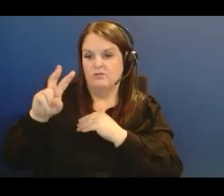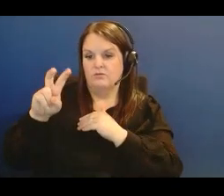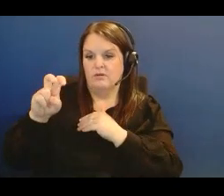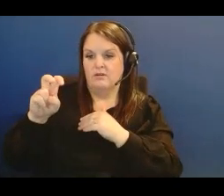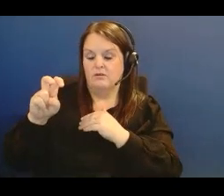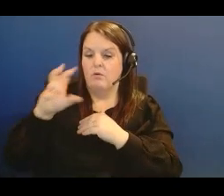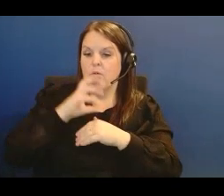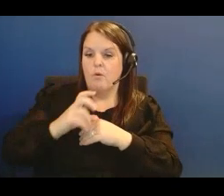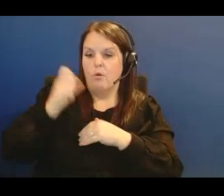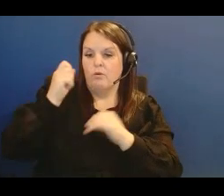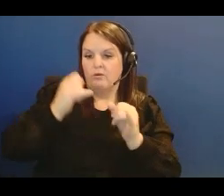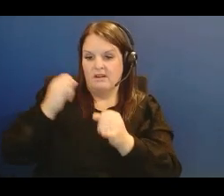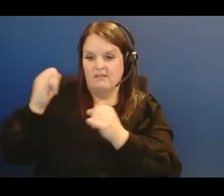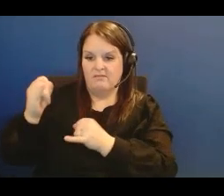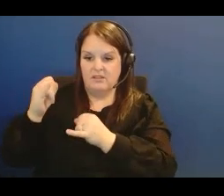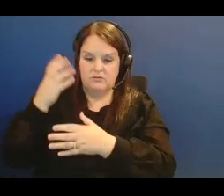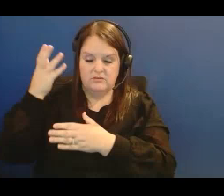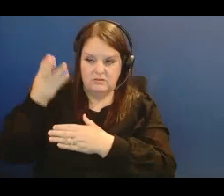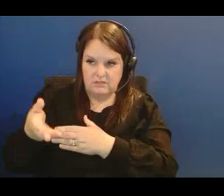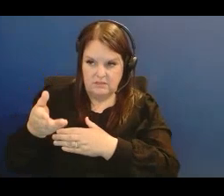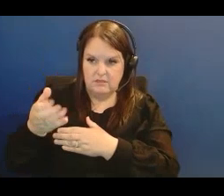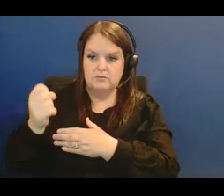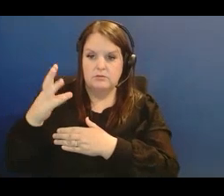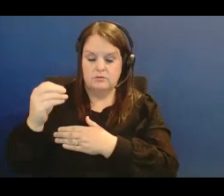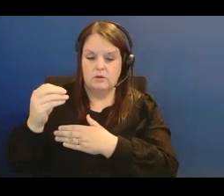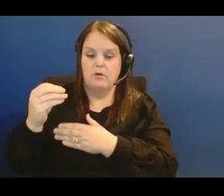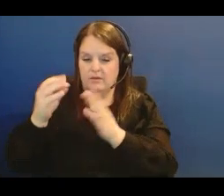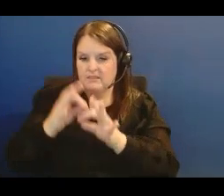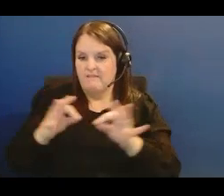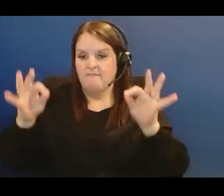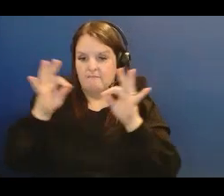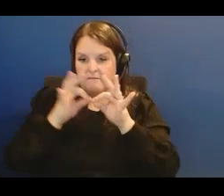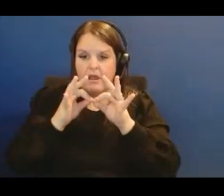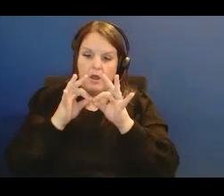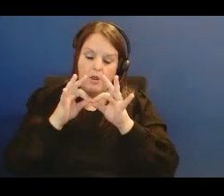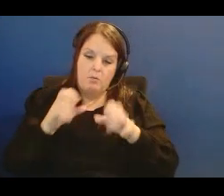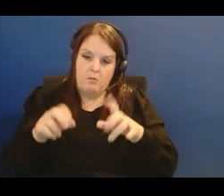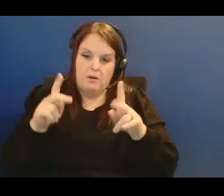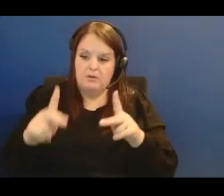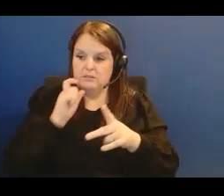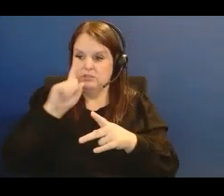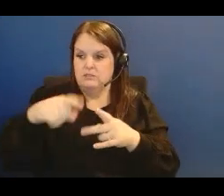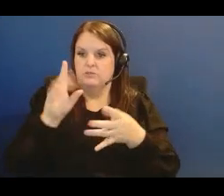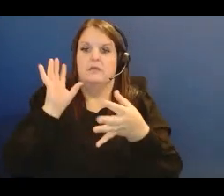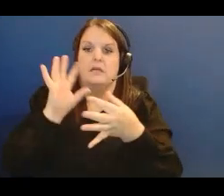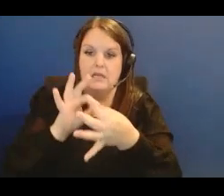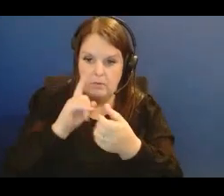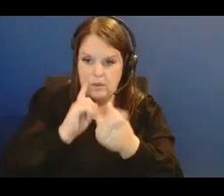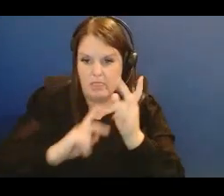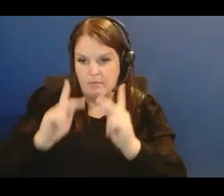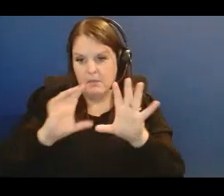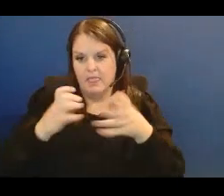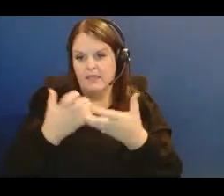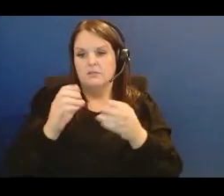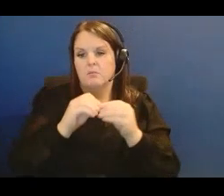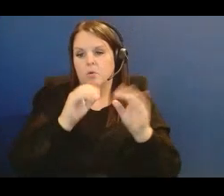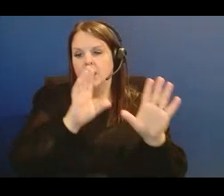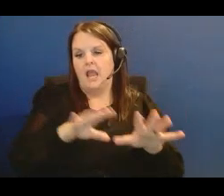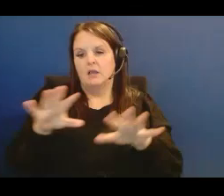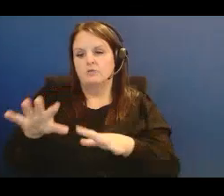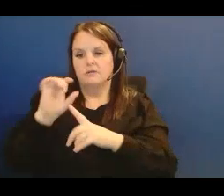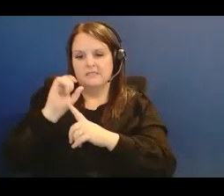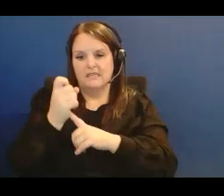attended that particular event. And it was a valuable opportunity, again, just to connect with that population in a more casual setting. But